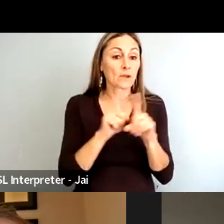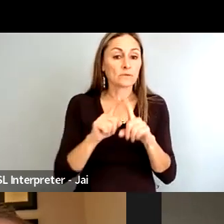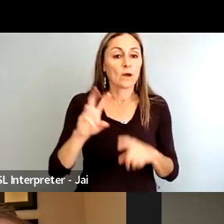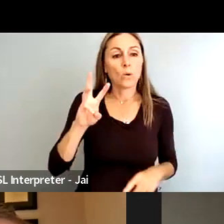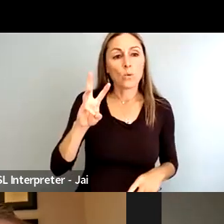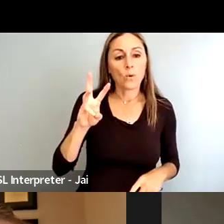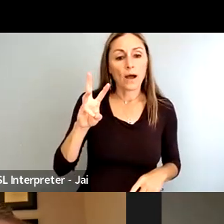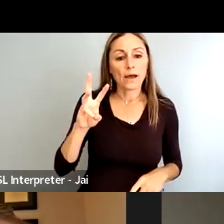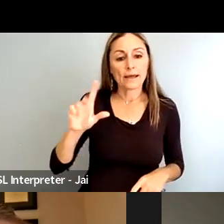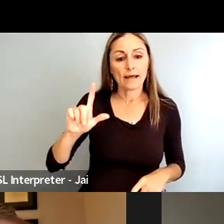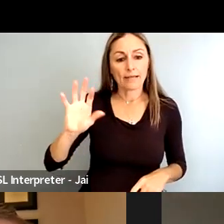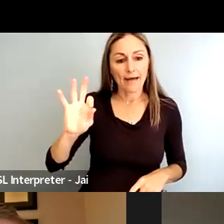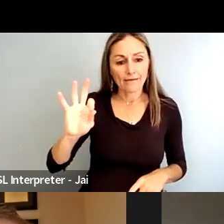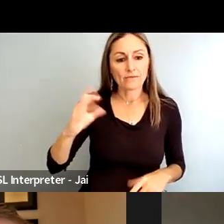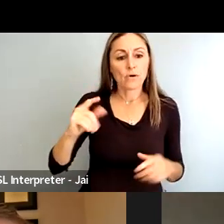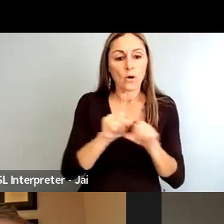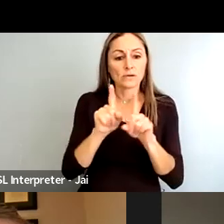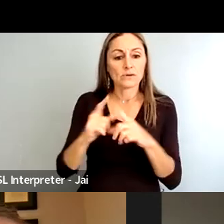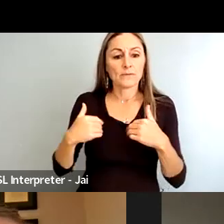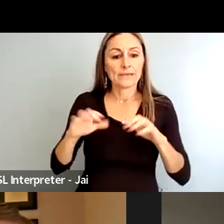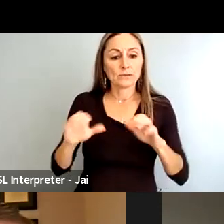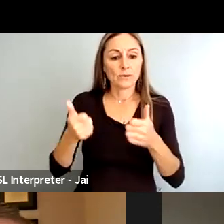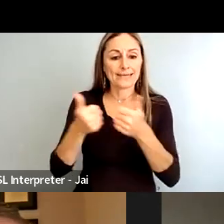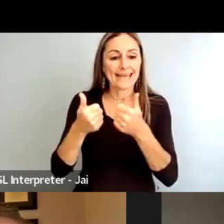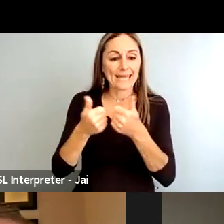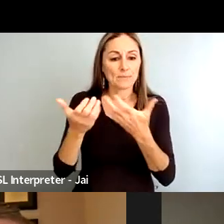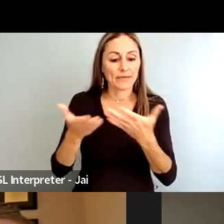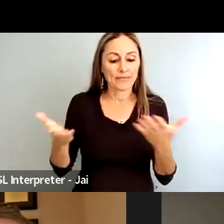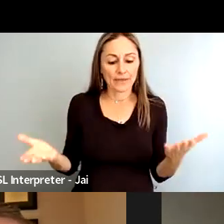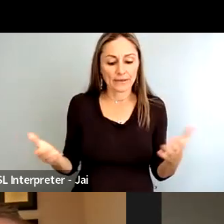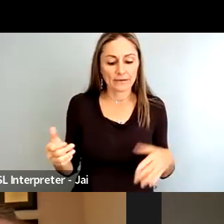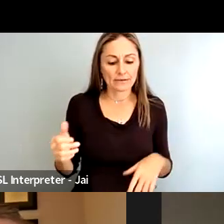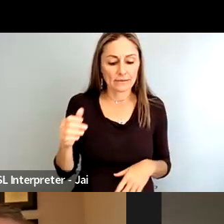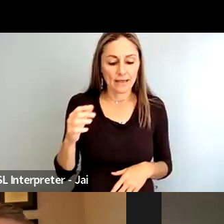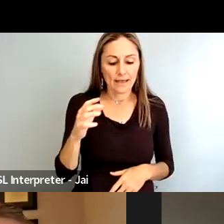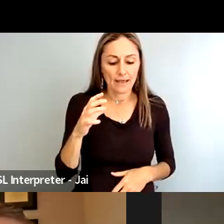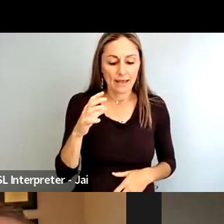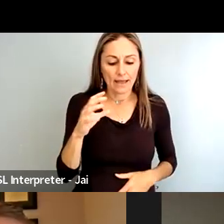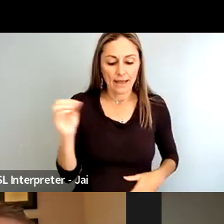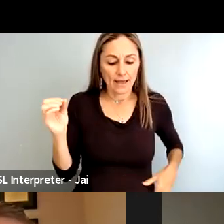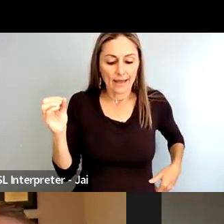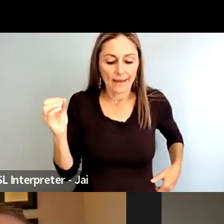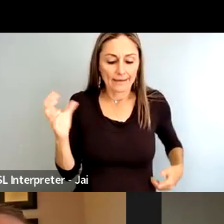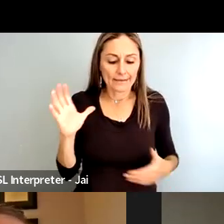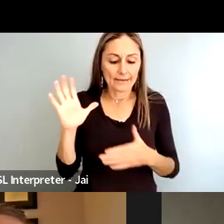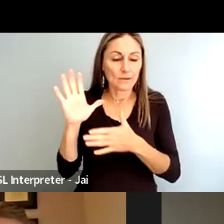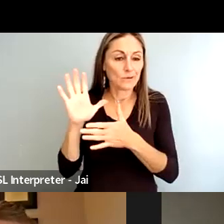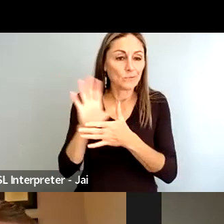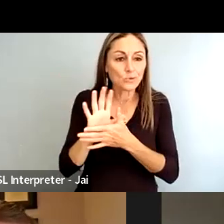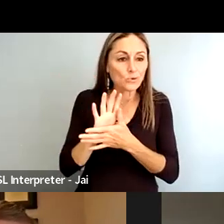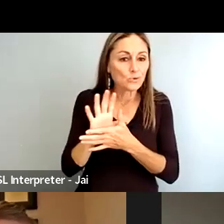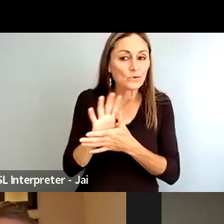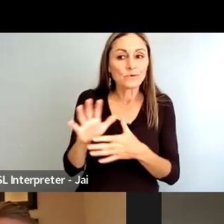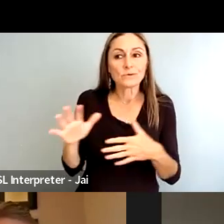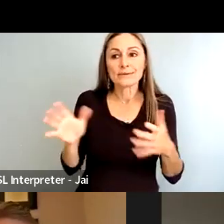been doing like some gaming stuff and also to movies and just